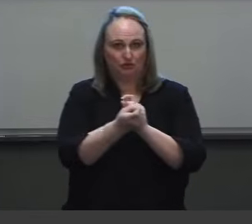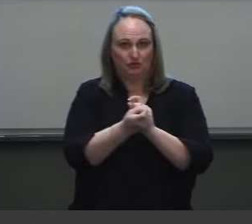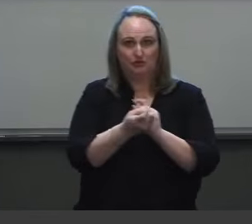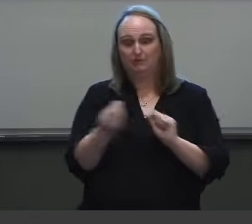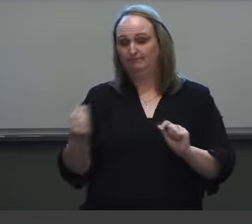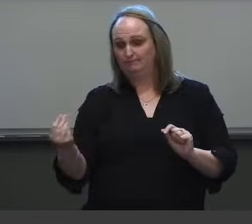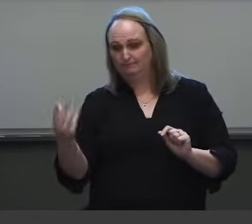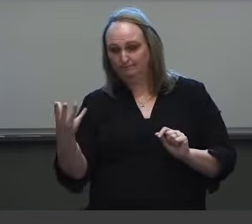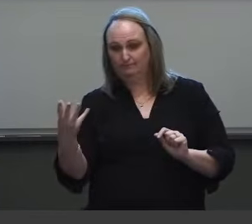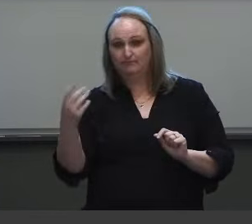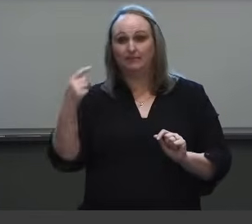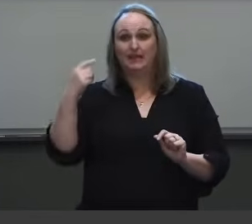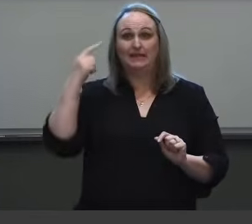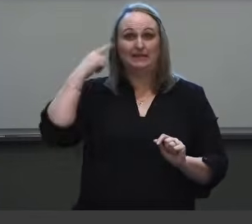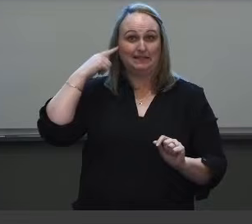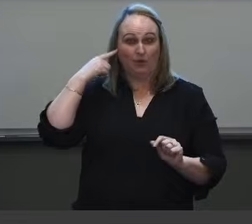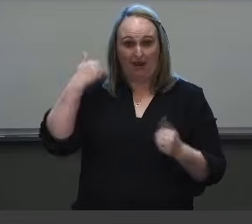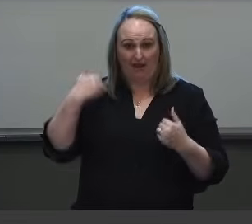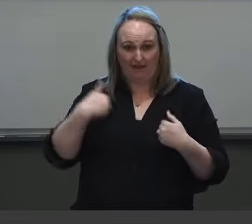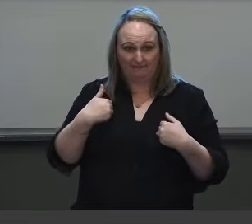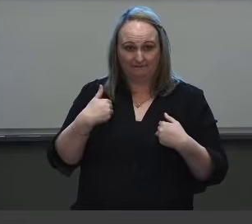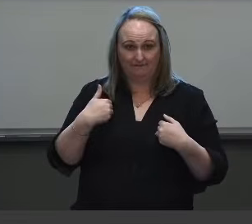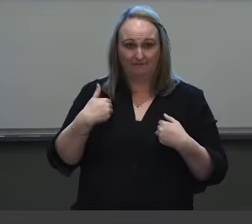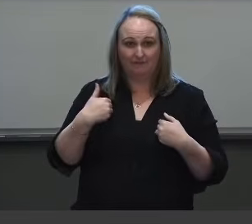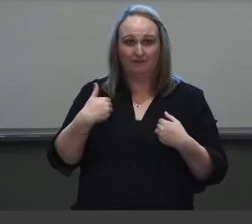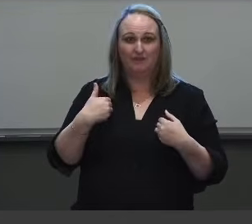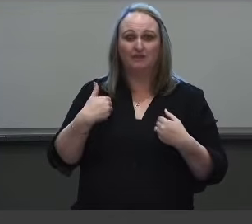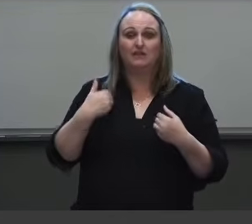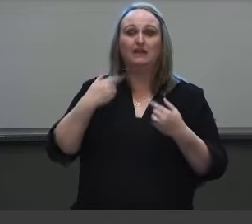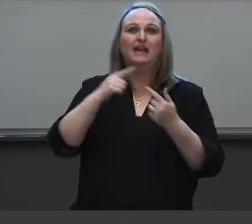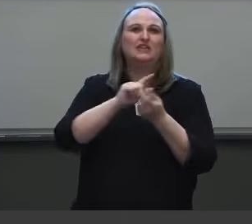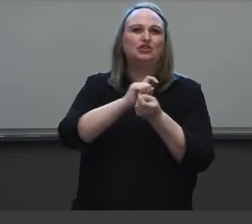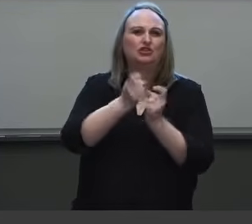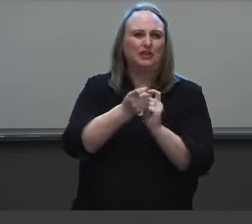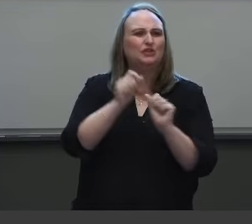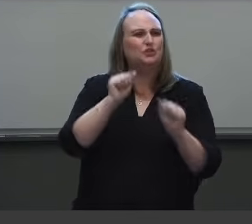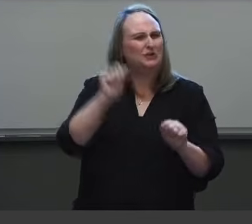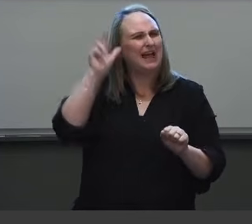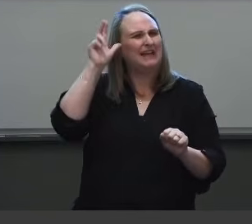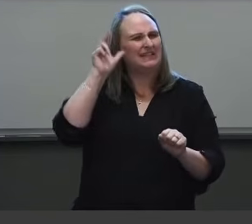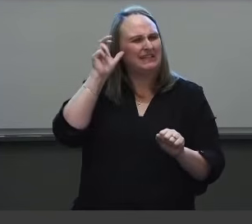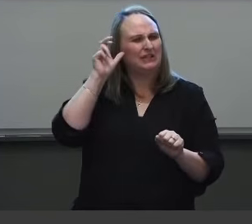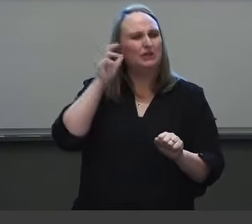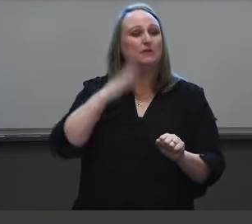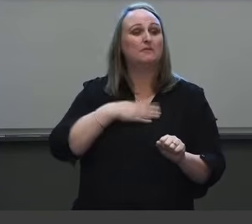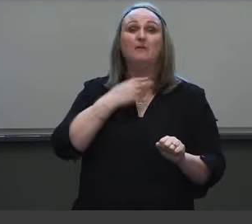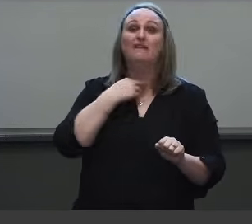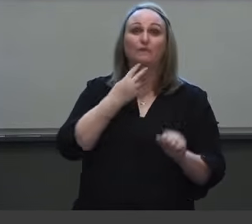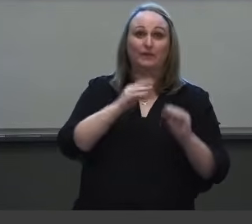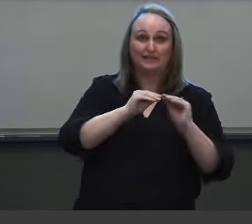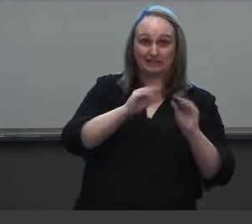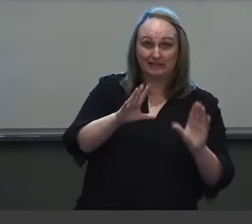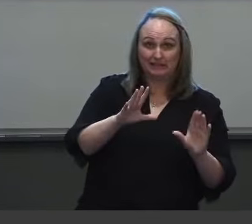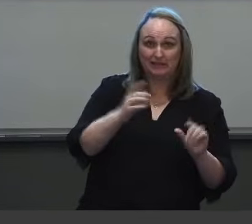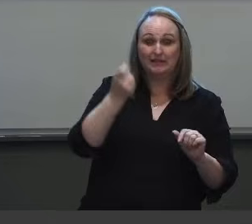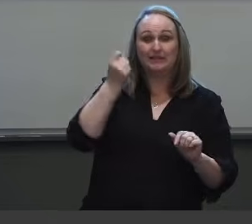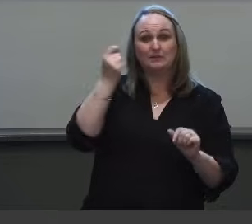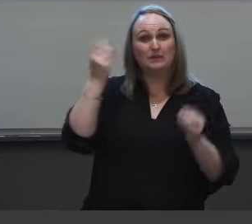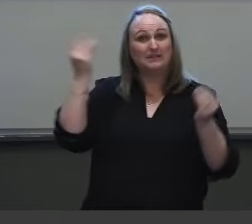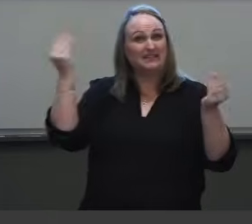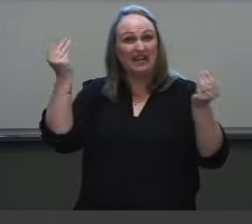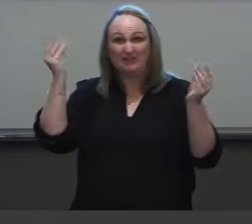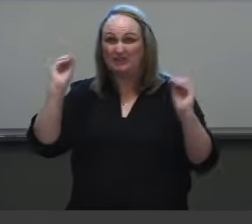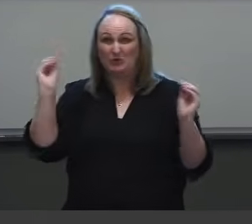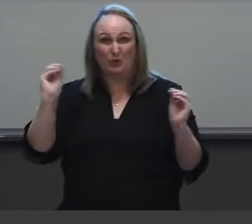is aversive sound in the environment, and it is filtering it right now. You can hear my voice clearly, but there is no siren in